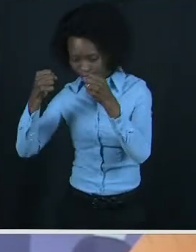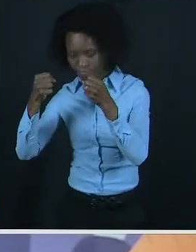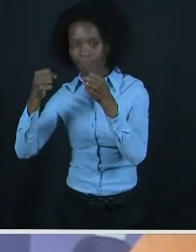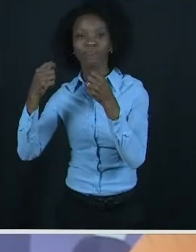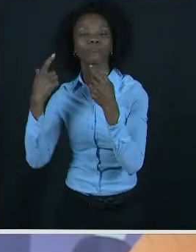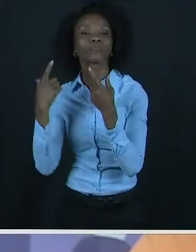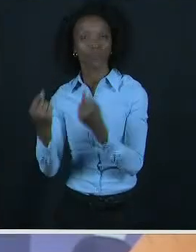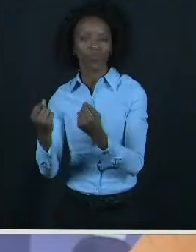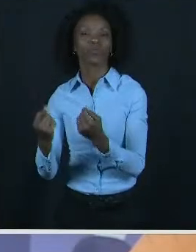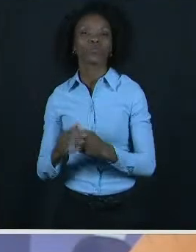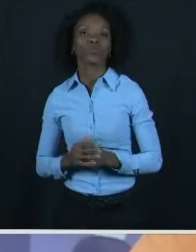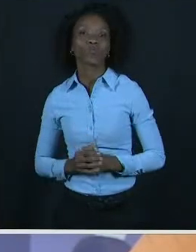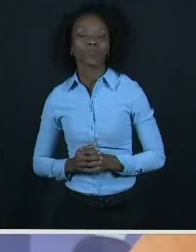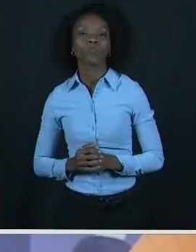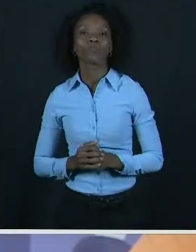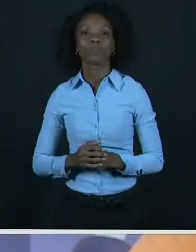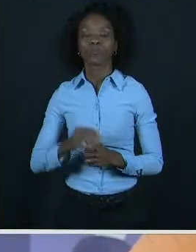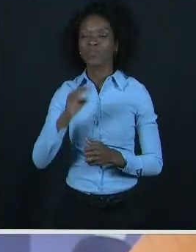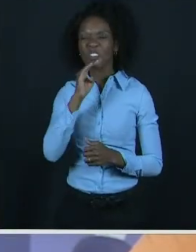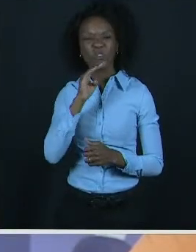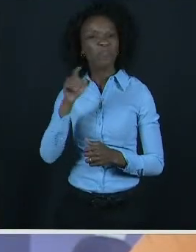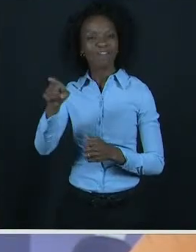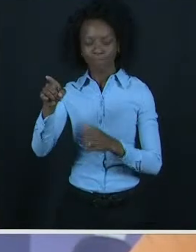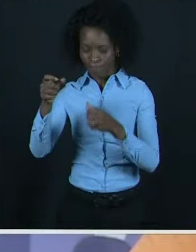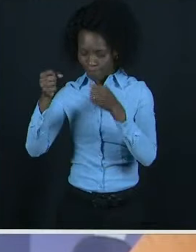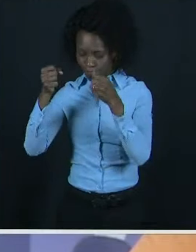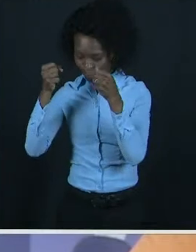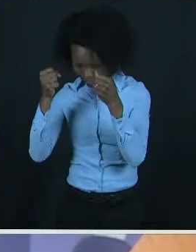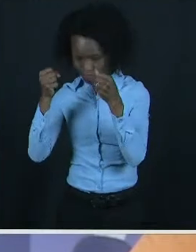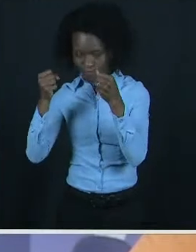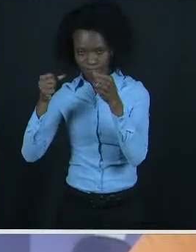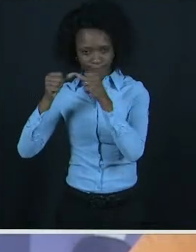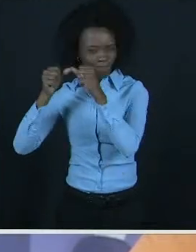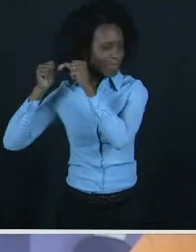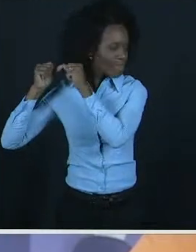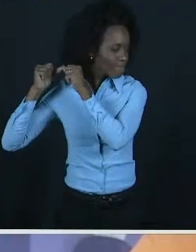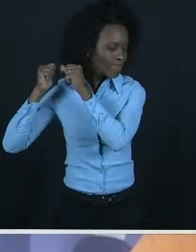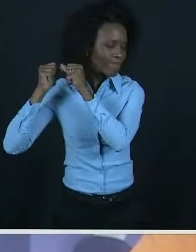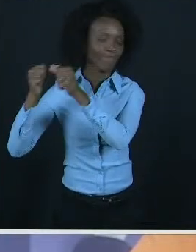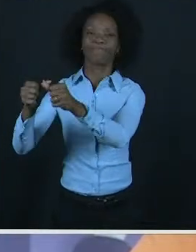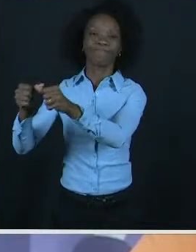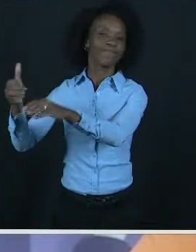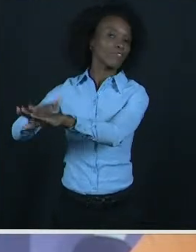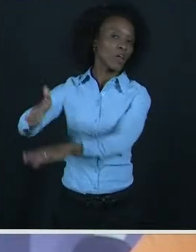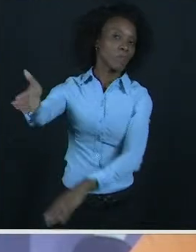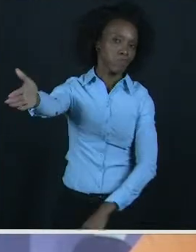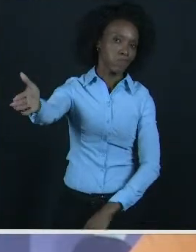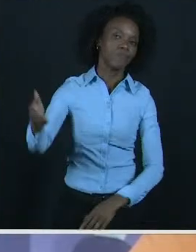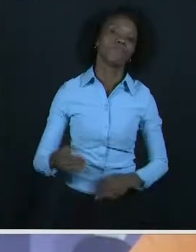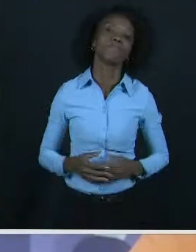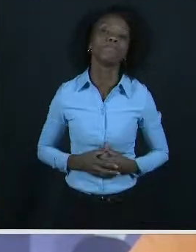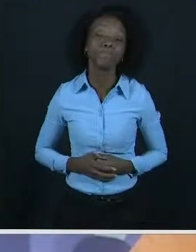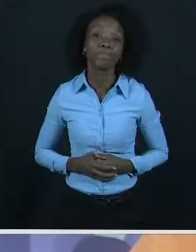if need be, the doors of the jail should be locked forever against such people.